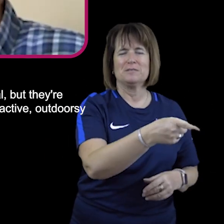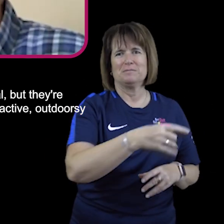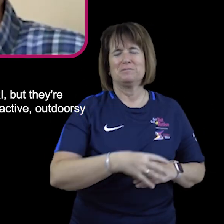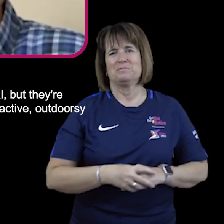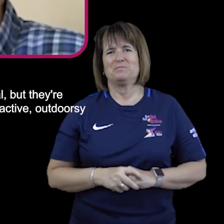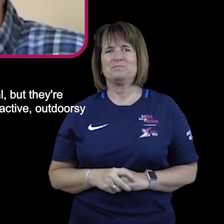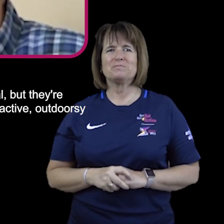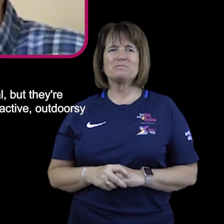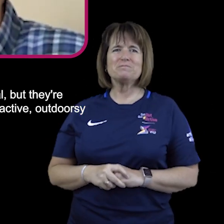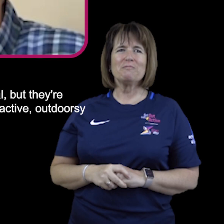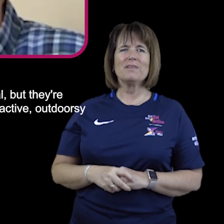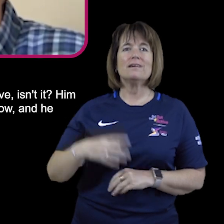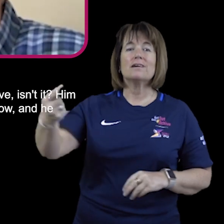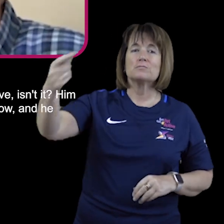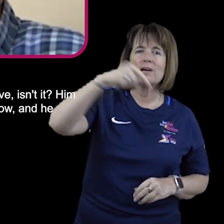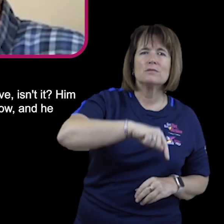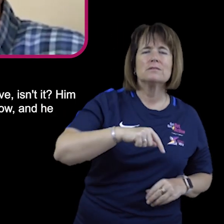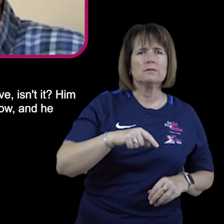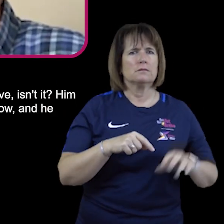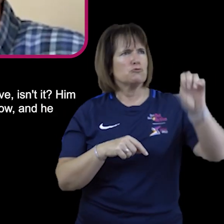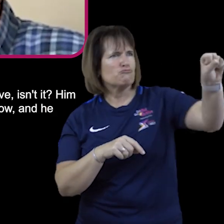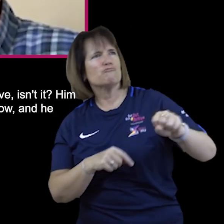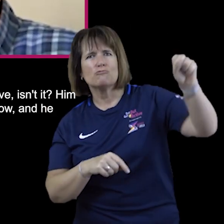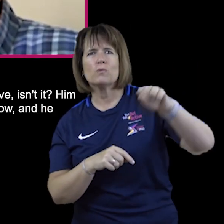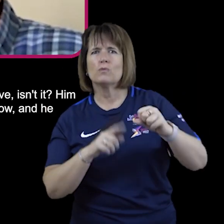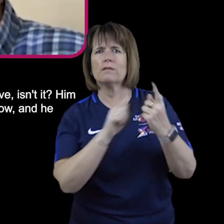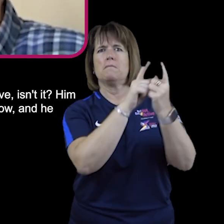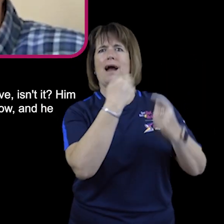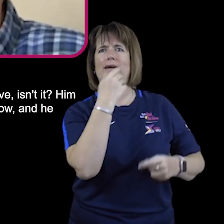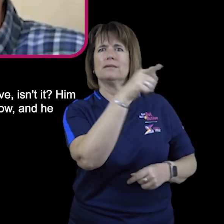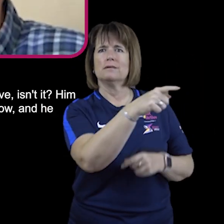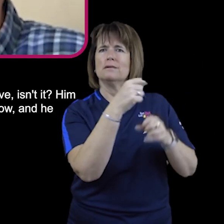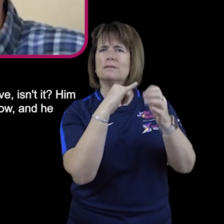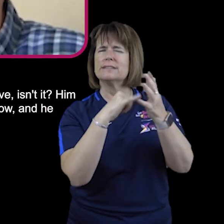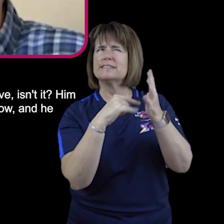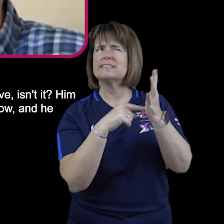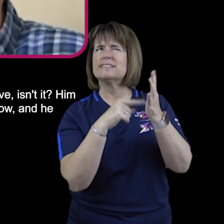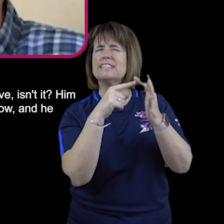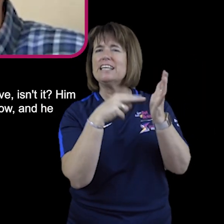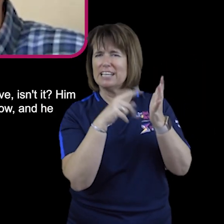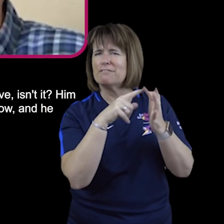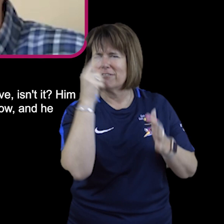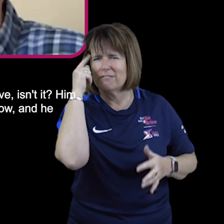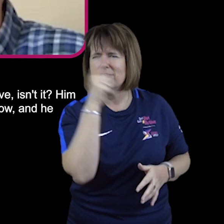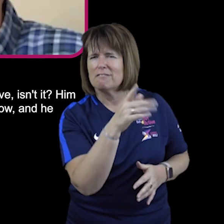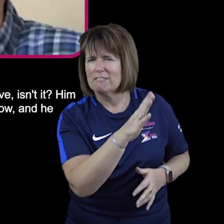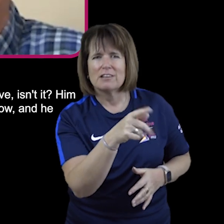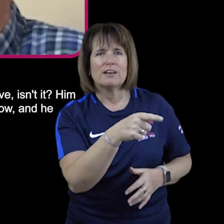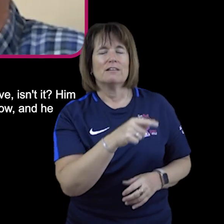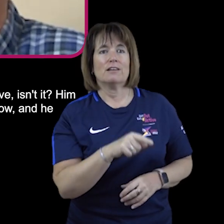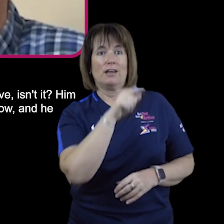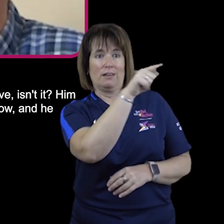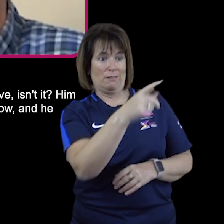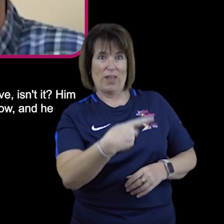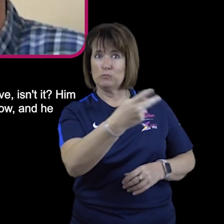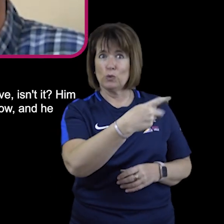not just him. He enjoys it. And he came down and he palled up with a guy. This is